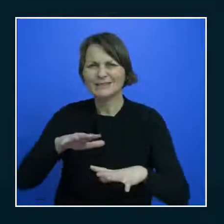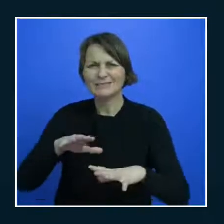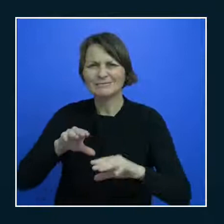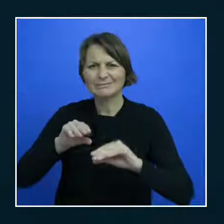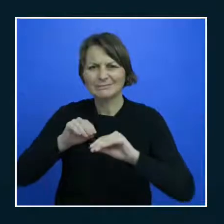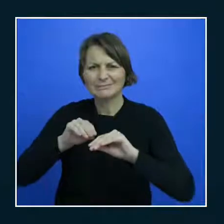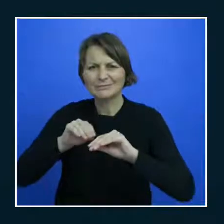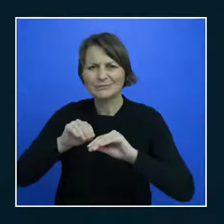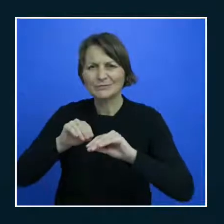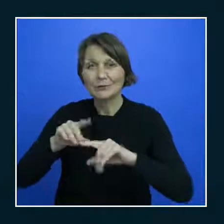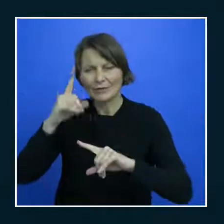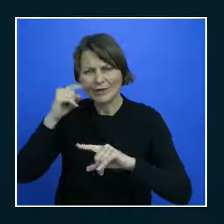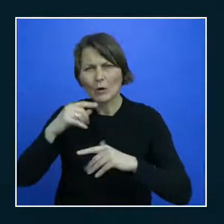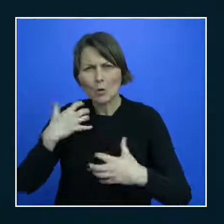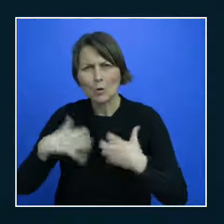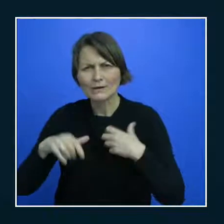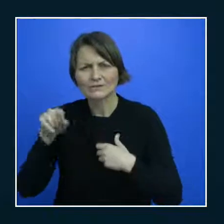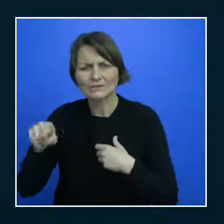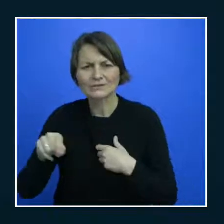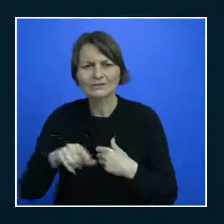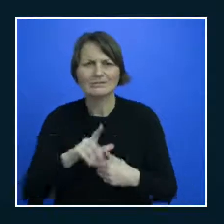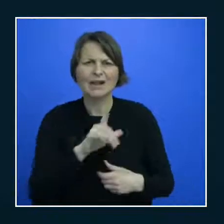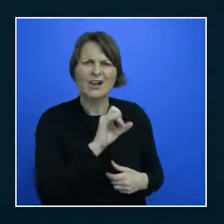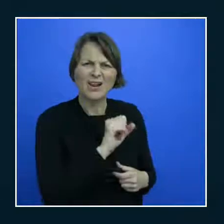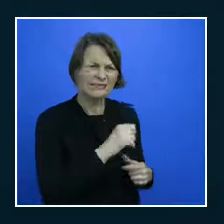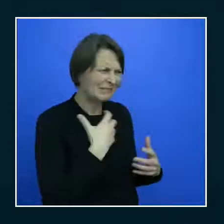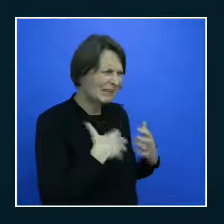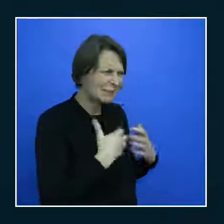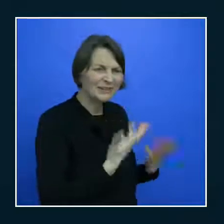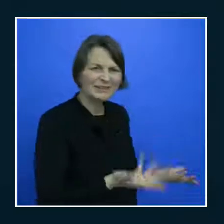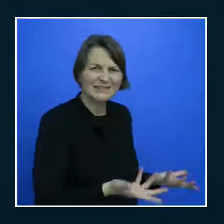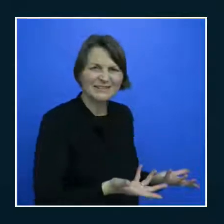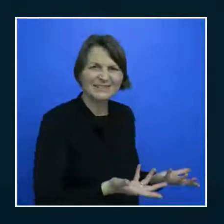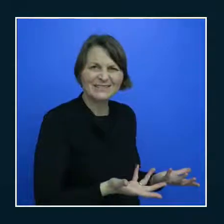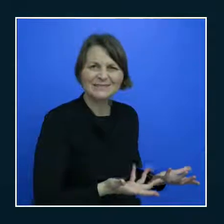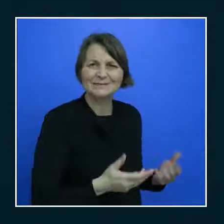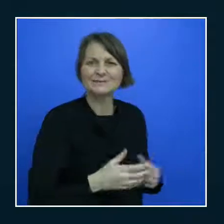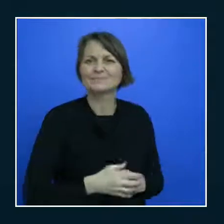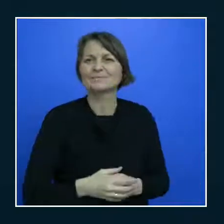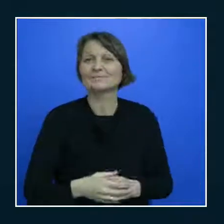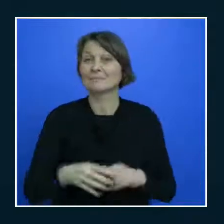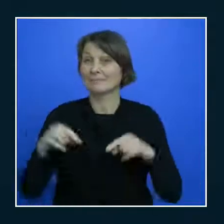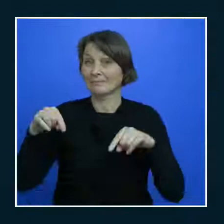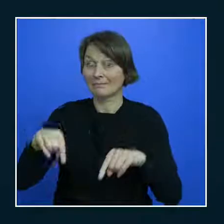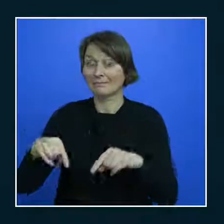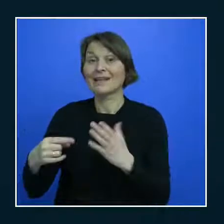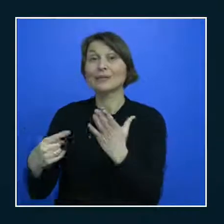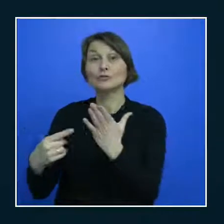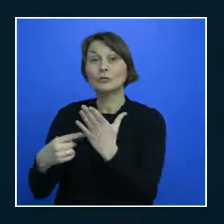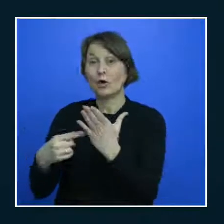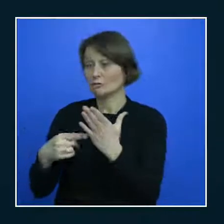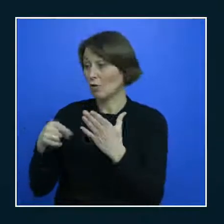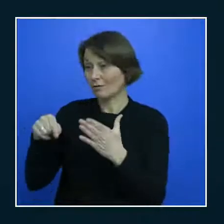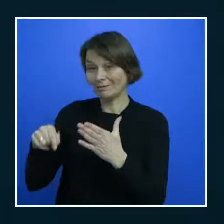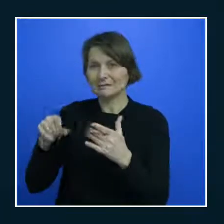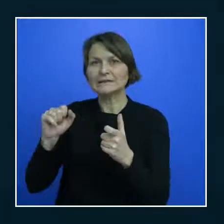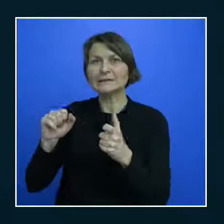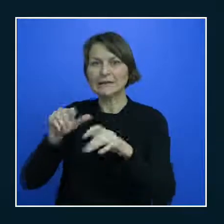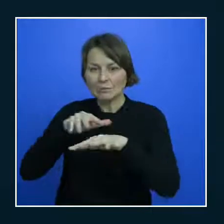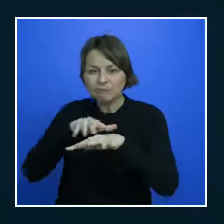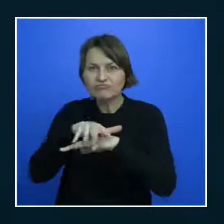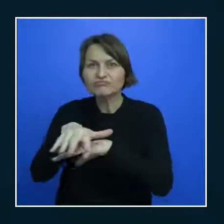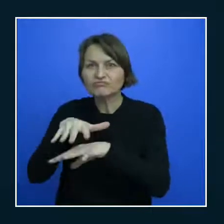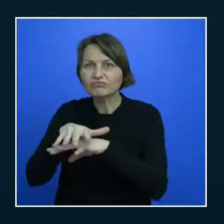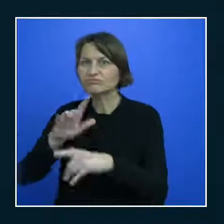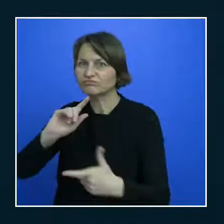obfuscate. You're I don't being want to so nice. obfuscate the fact that like this technology can change a lot of